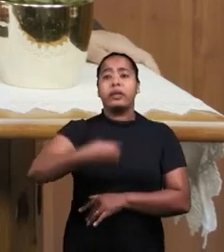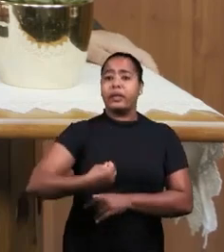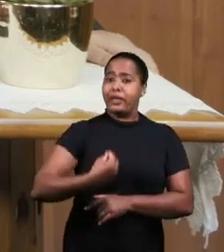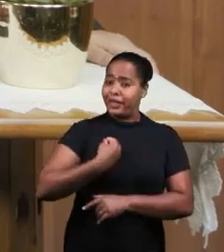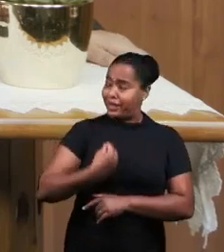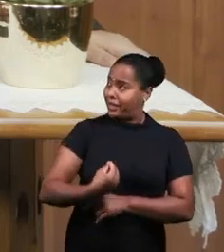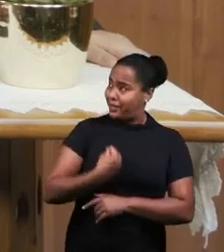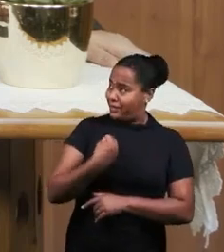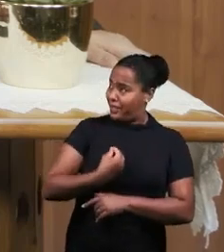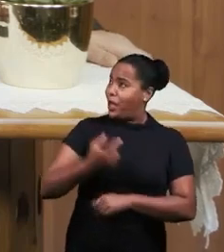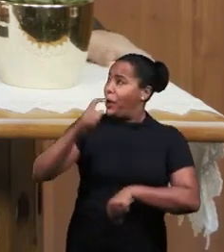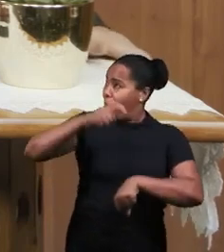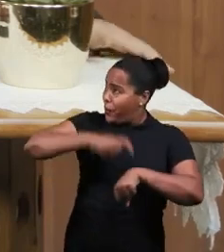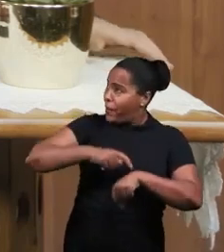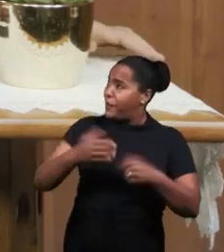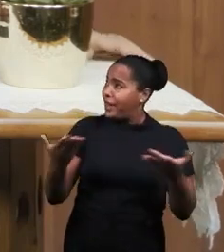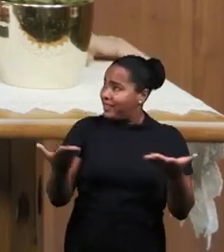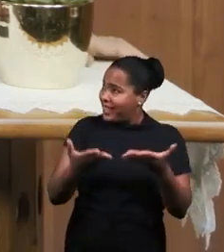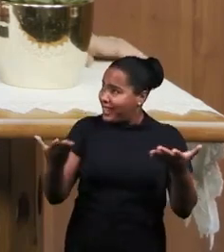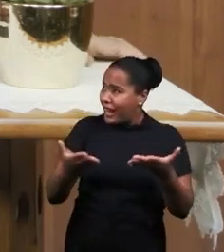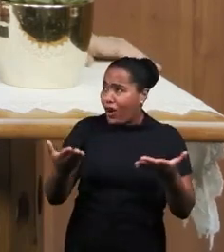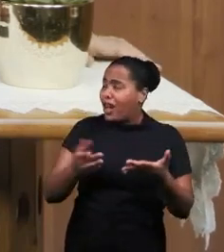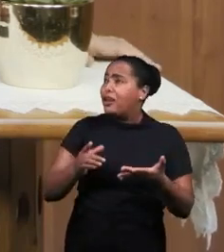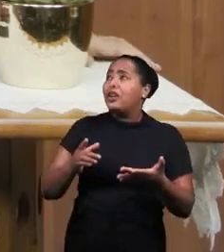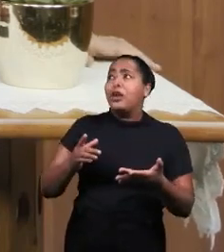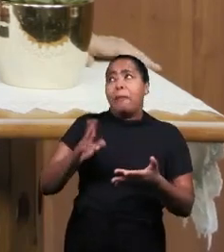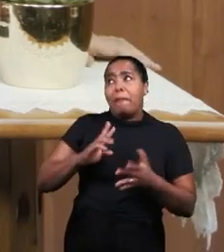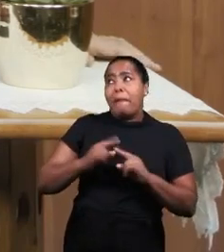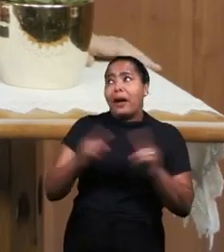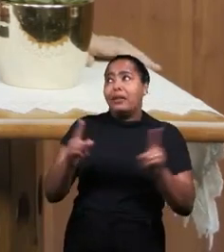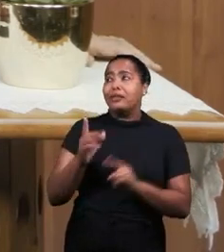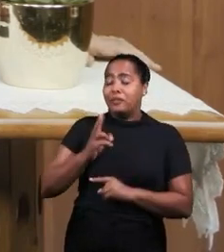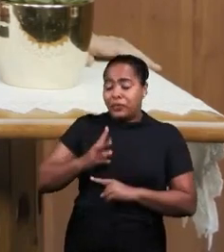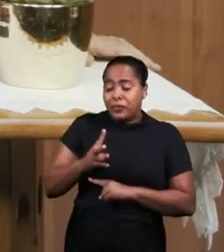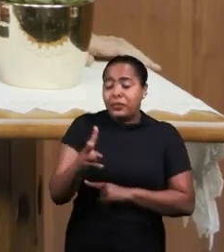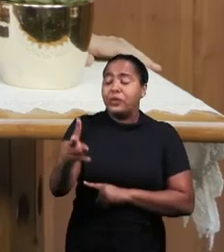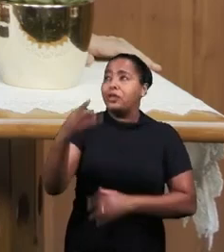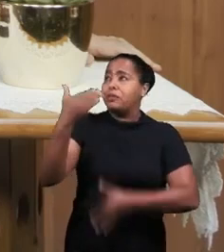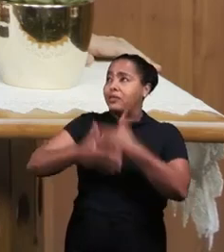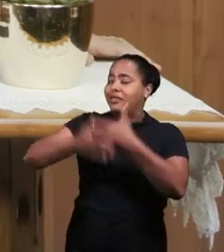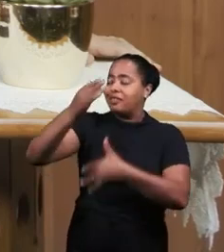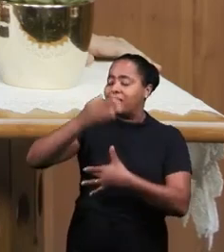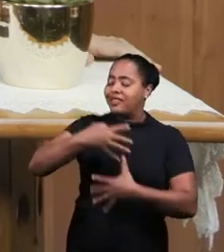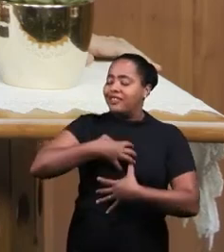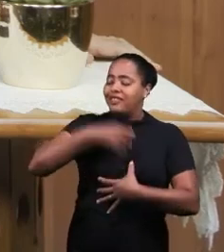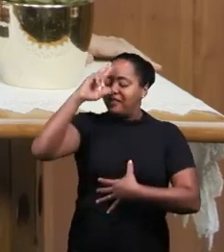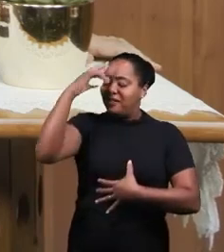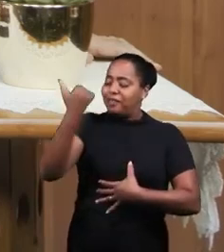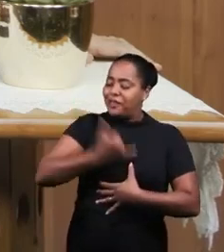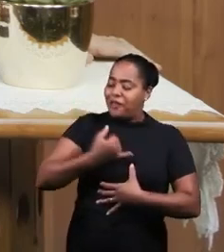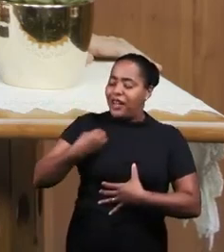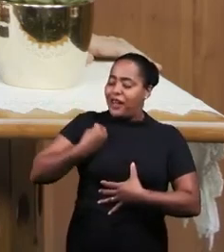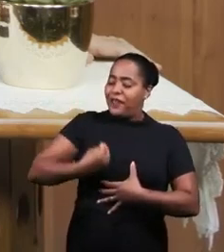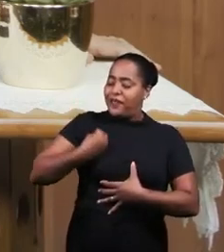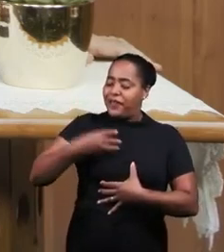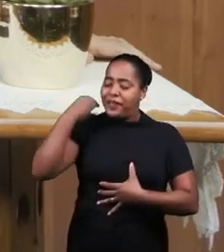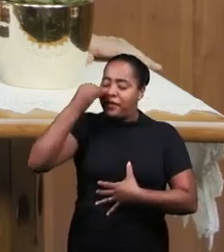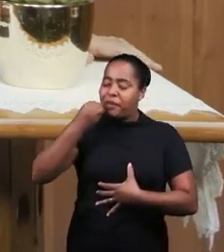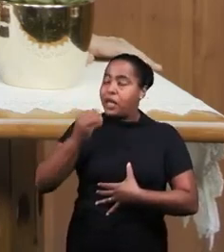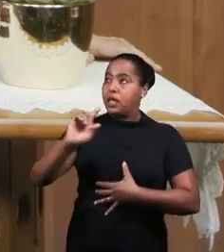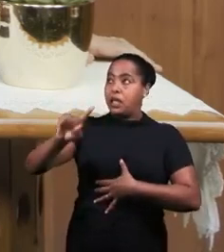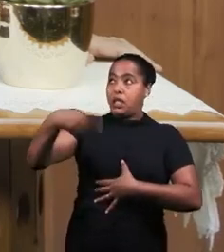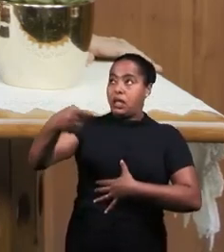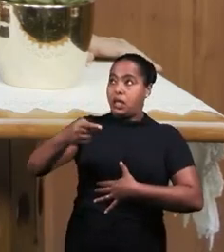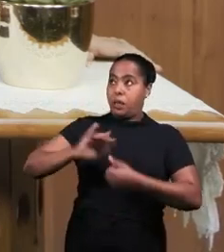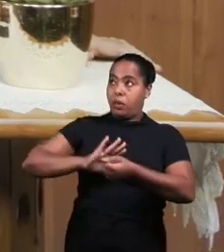each one of us, sending us on our way, but not away from your presence, living your